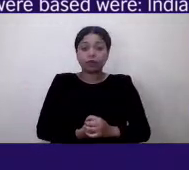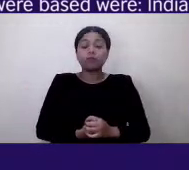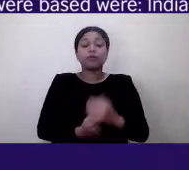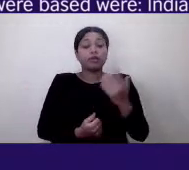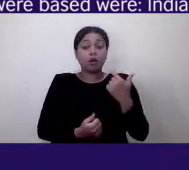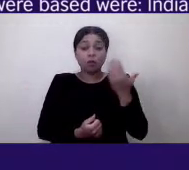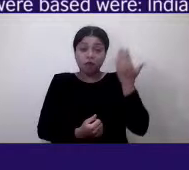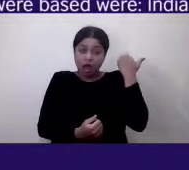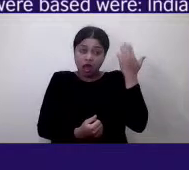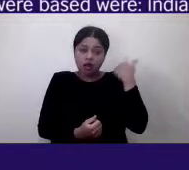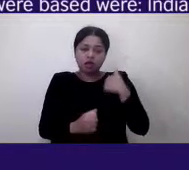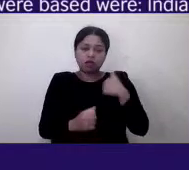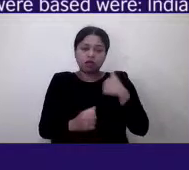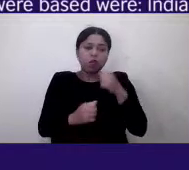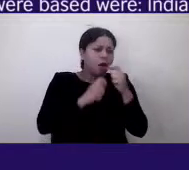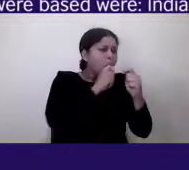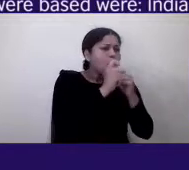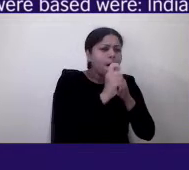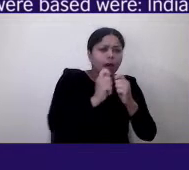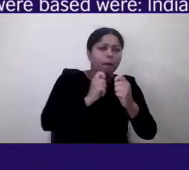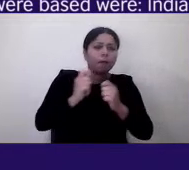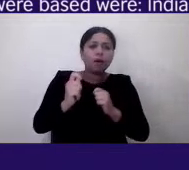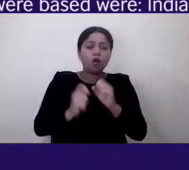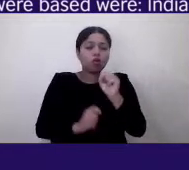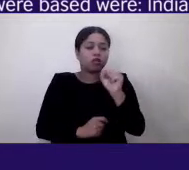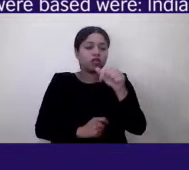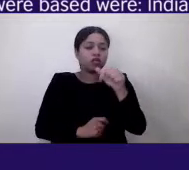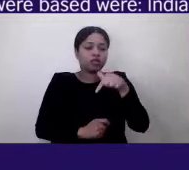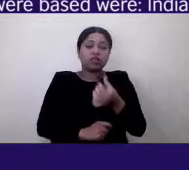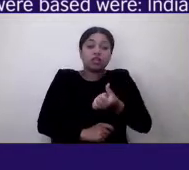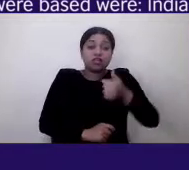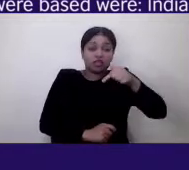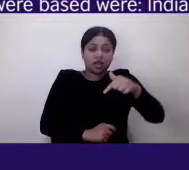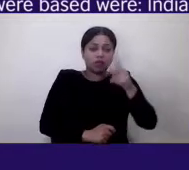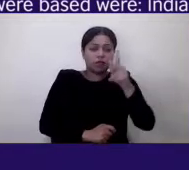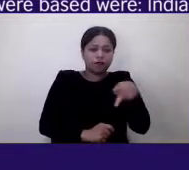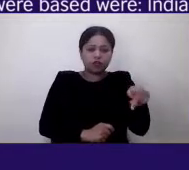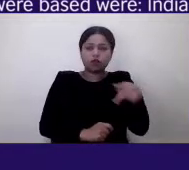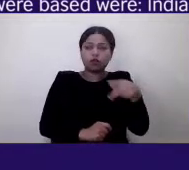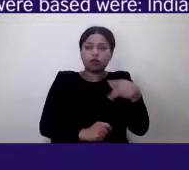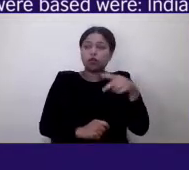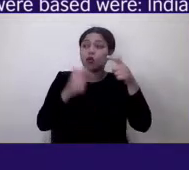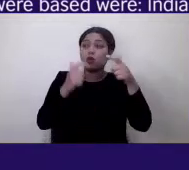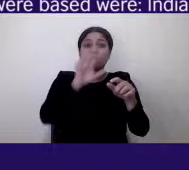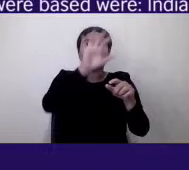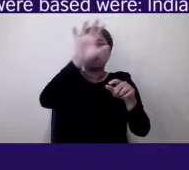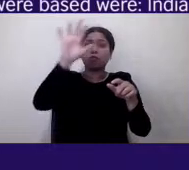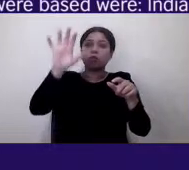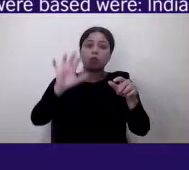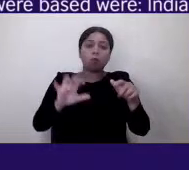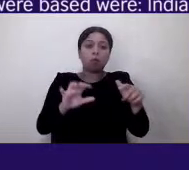1,887 teachers from 196 countries. So let's look together at the survey results.